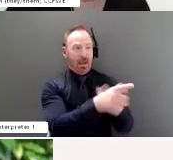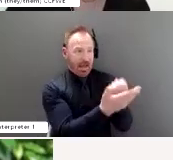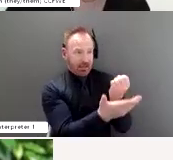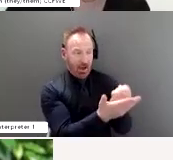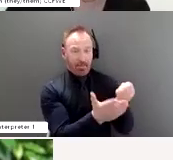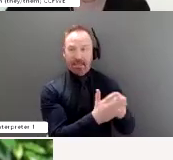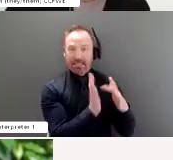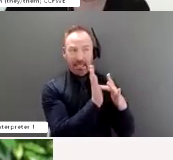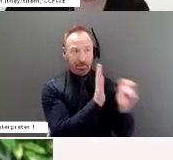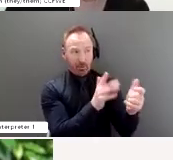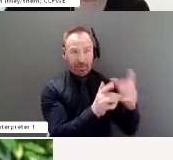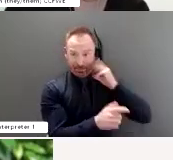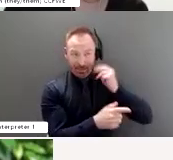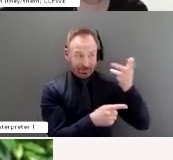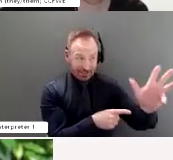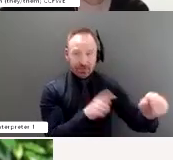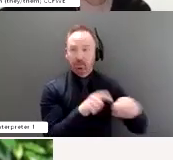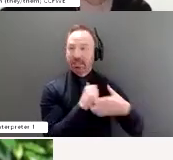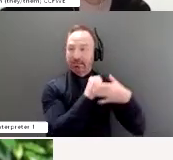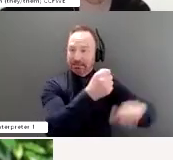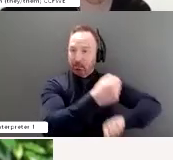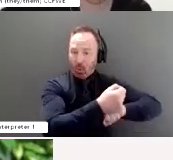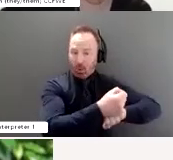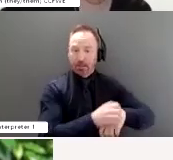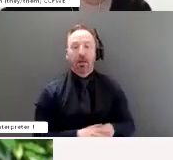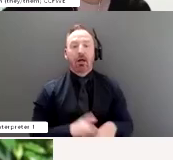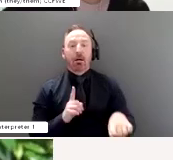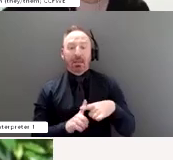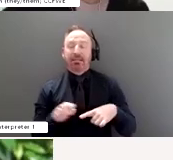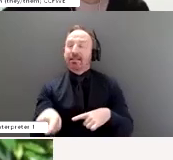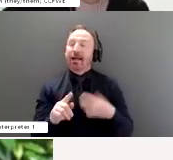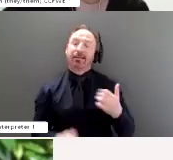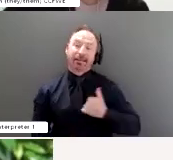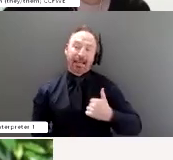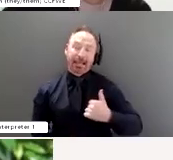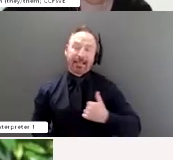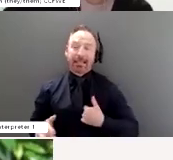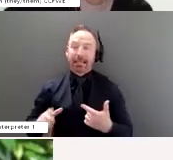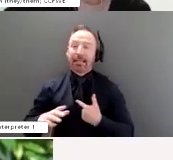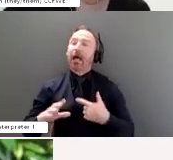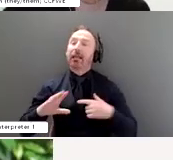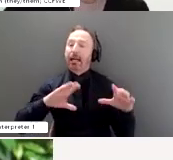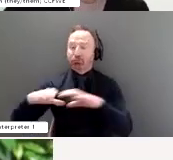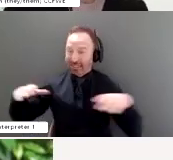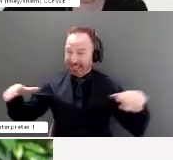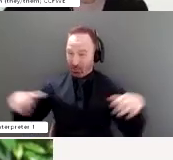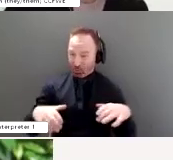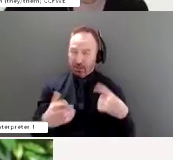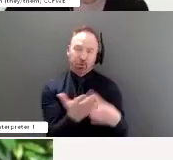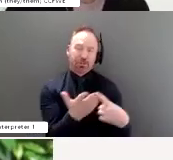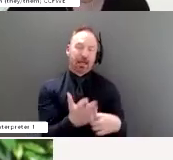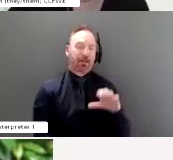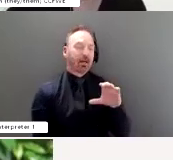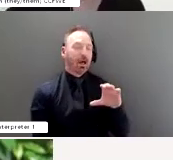Prevention Ontario in the Canadian network to talk a bit more about that code of conduct and how that relates to the senior code